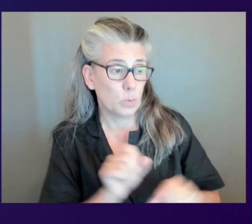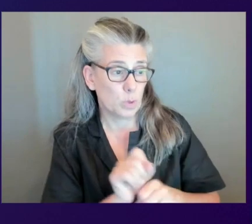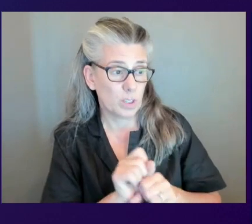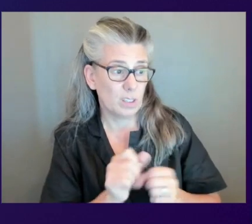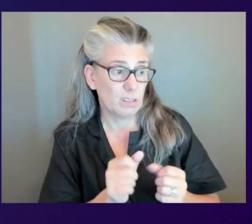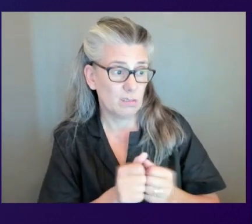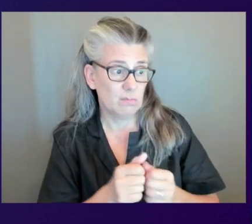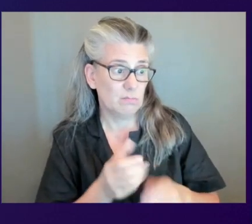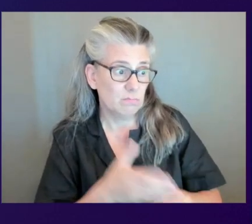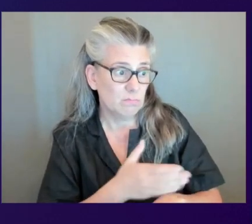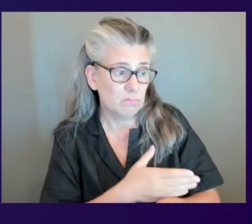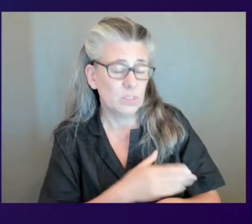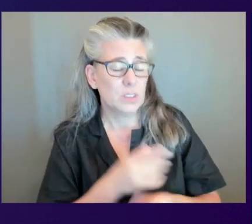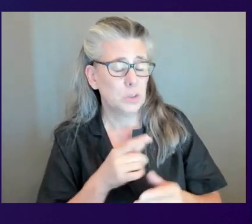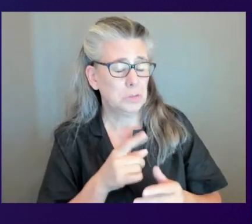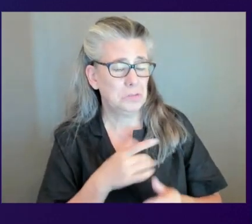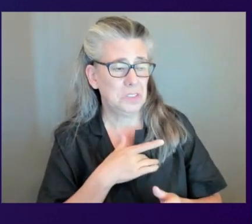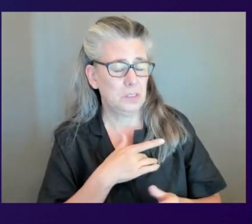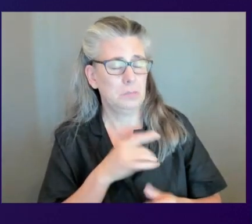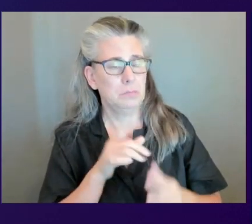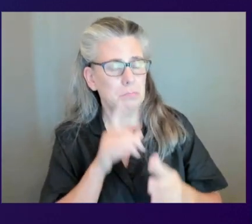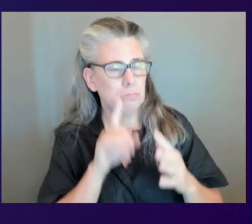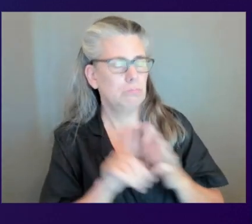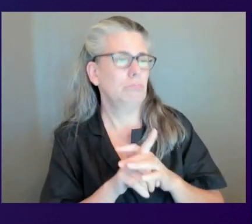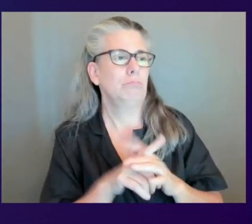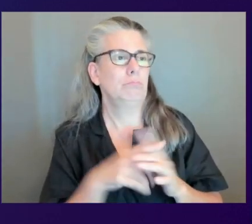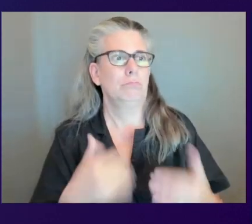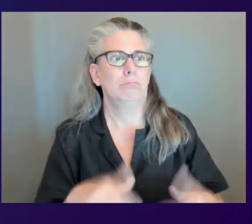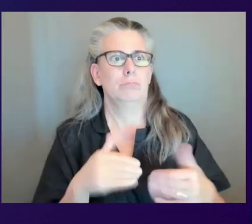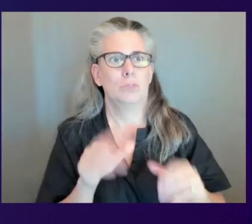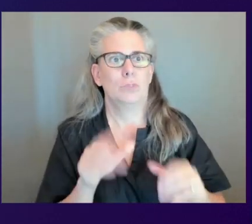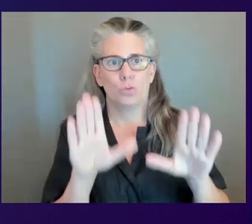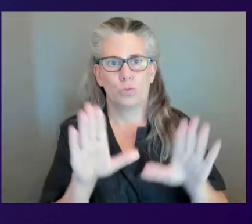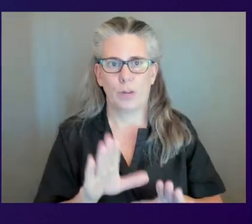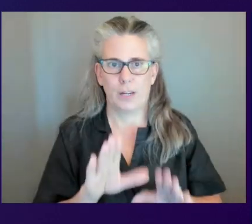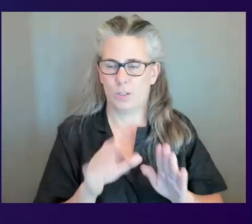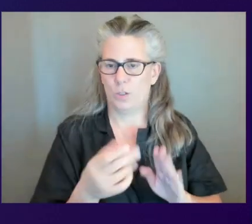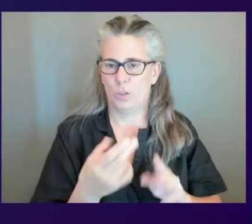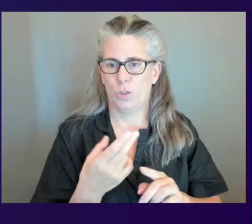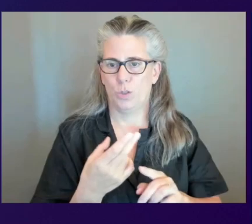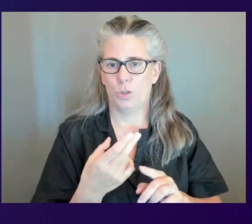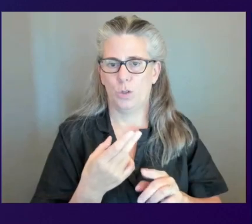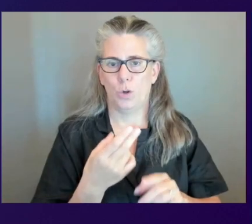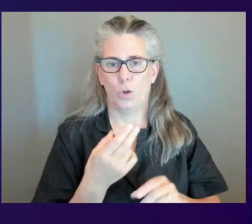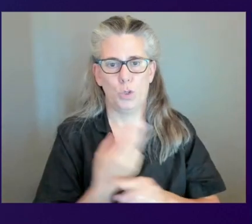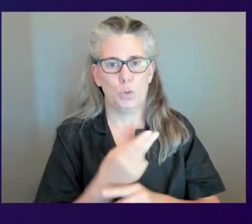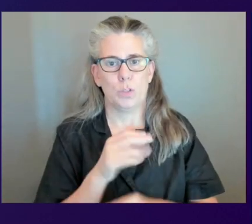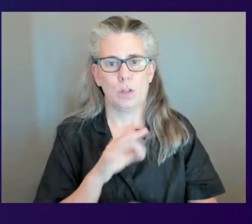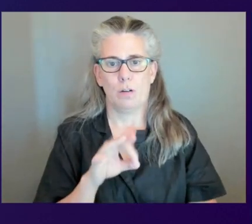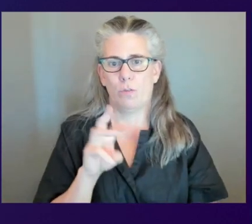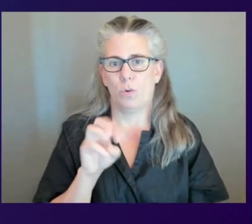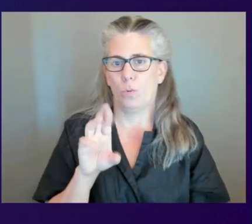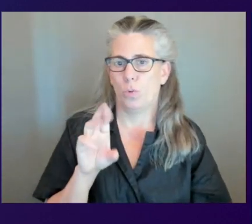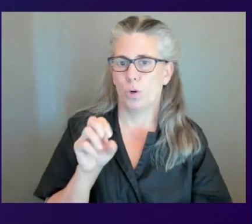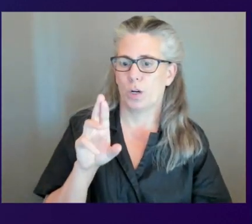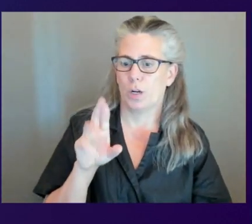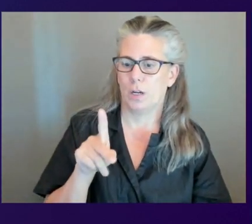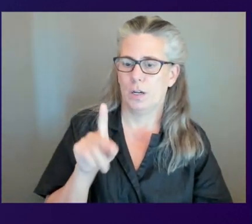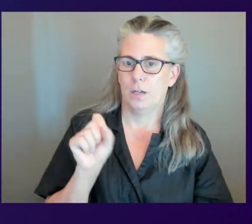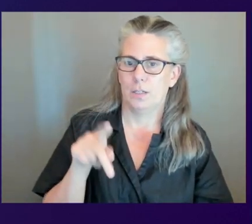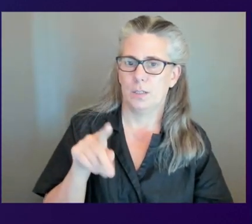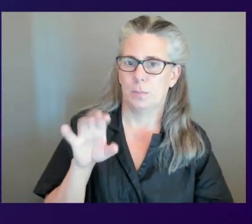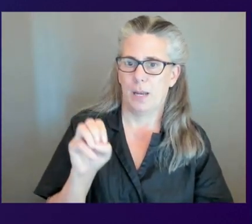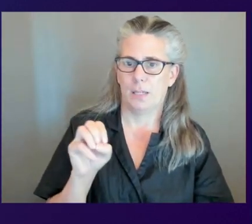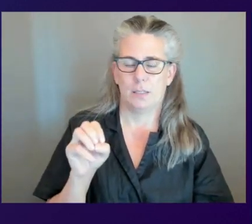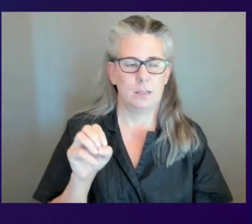really stuck out to you as like this was a great usage of Workspaces Web? Yeah, so I think Brett talked about some